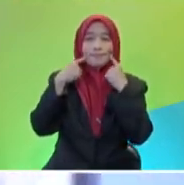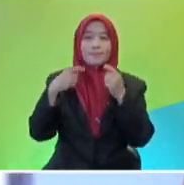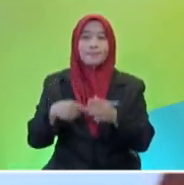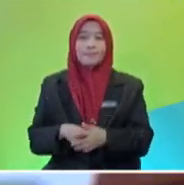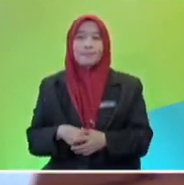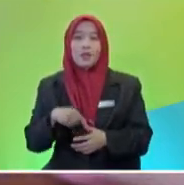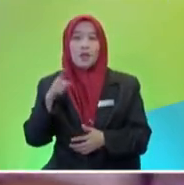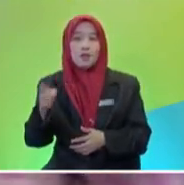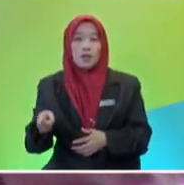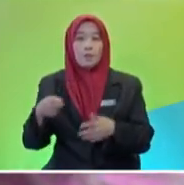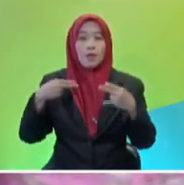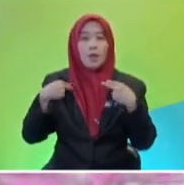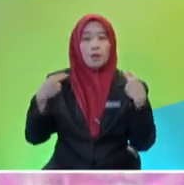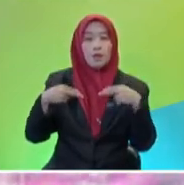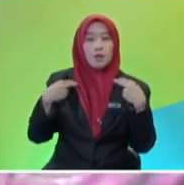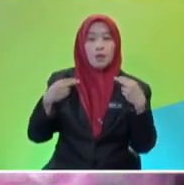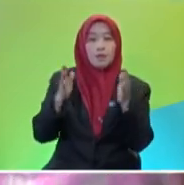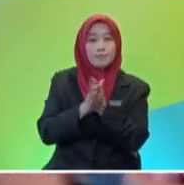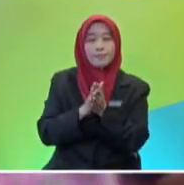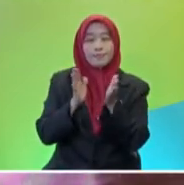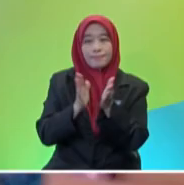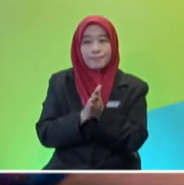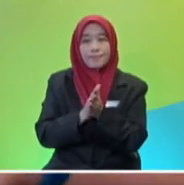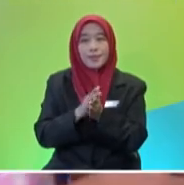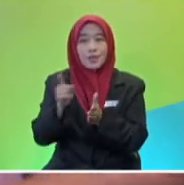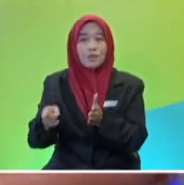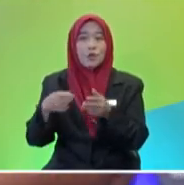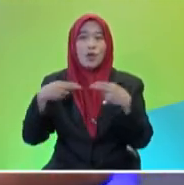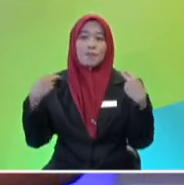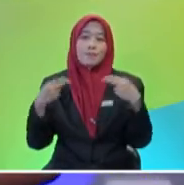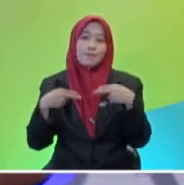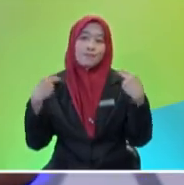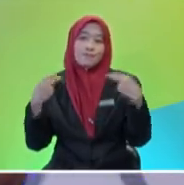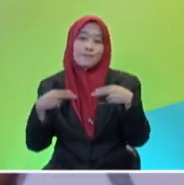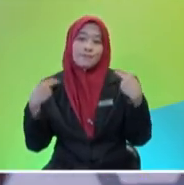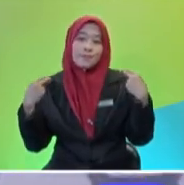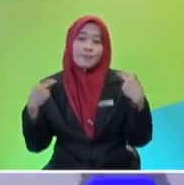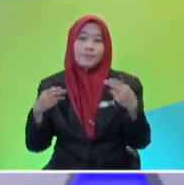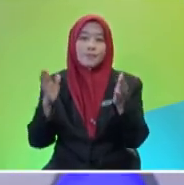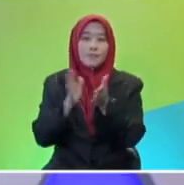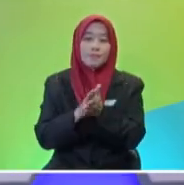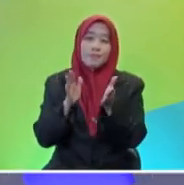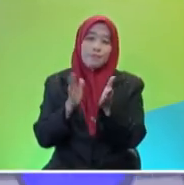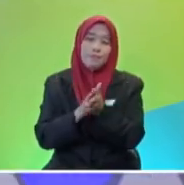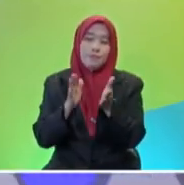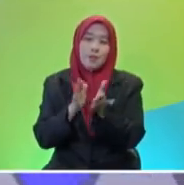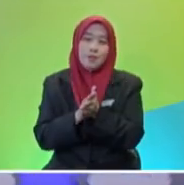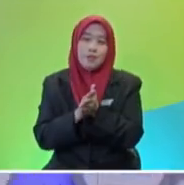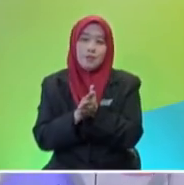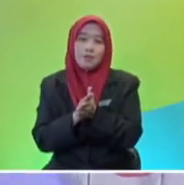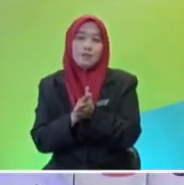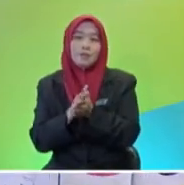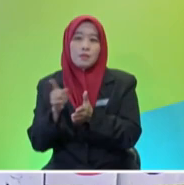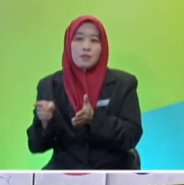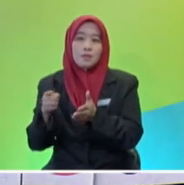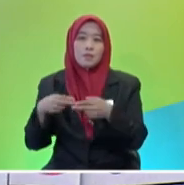If you're happy, happy, happy, clap your hands. If you're happy, happy, happy, clap your hands.